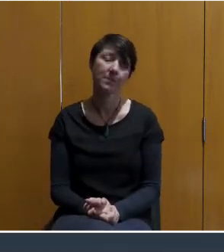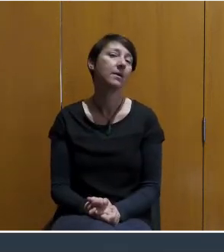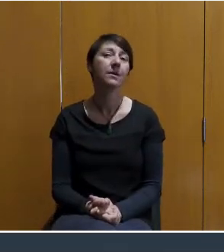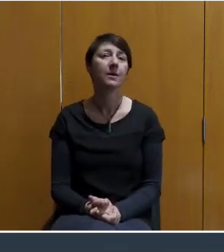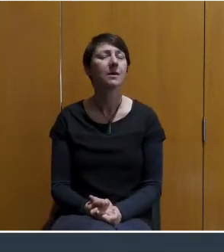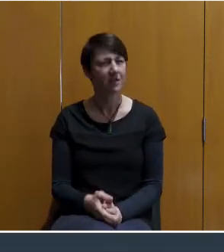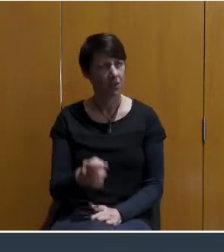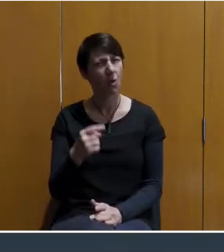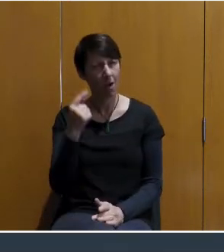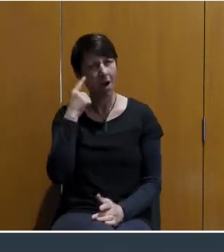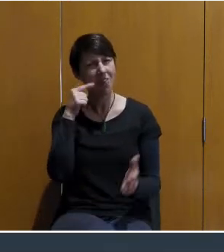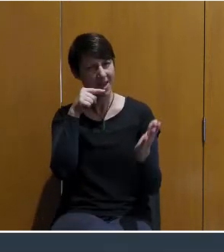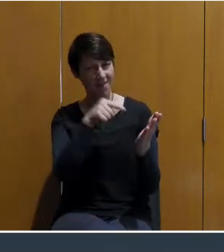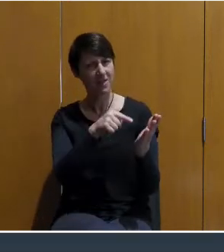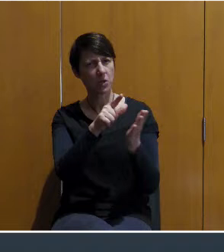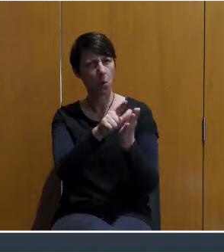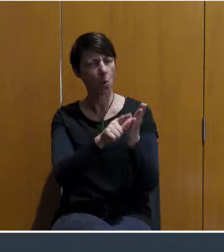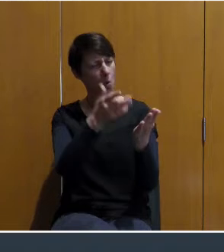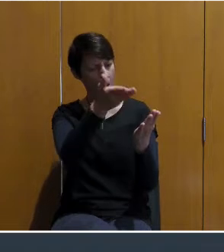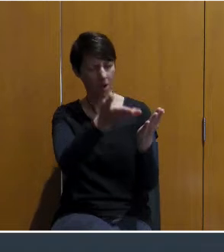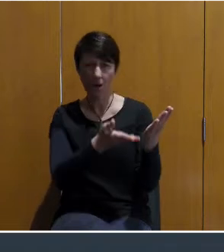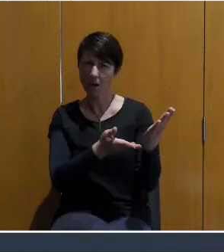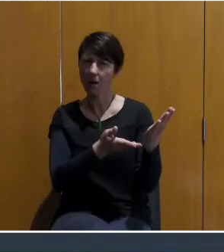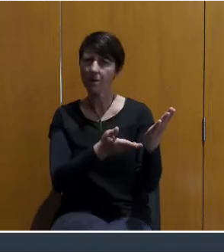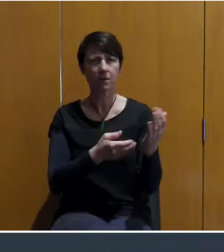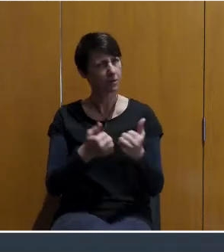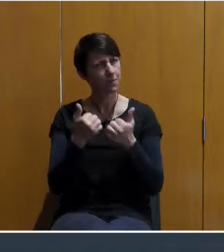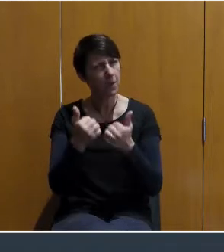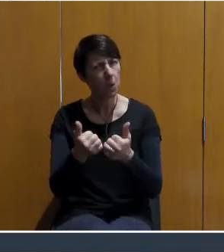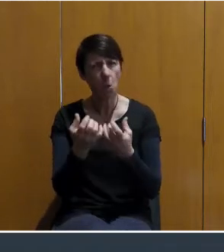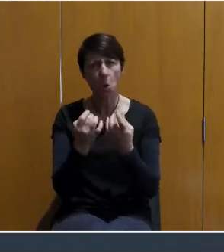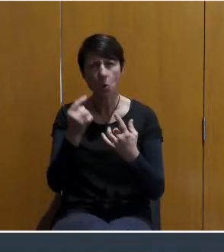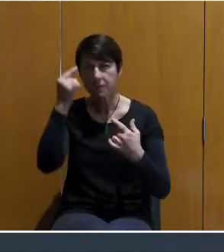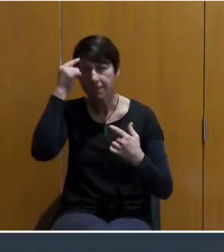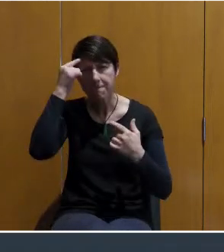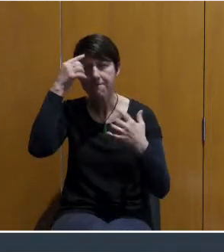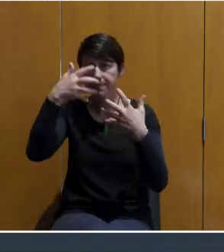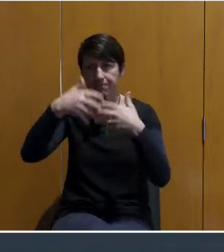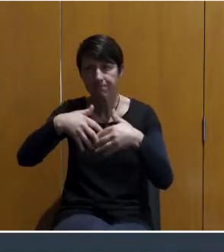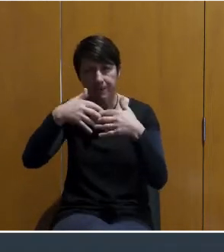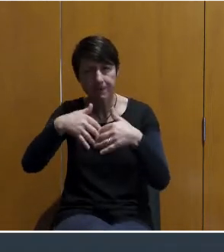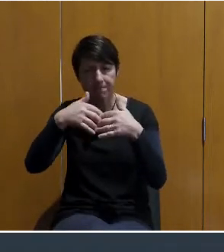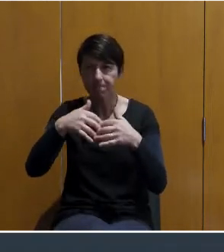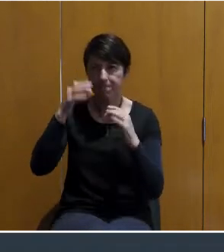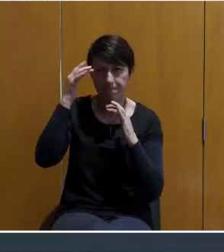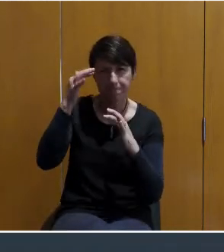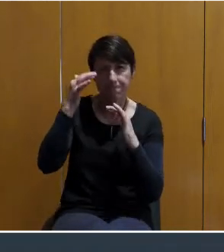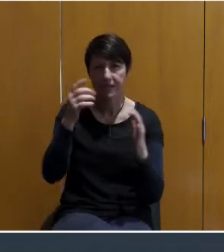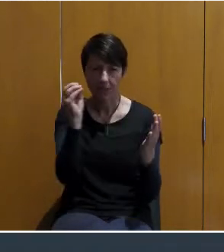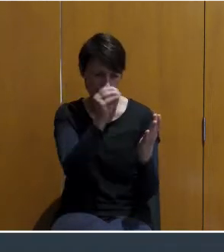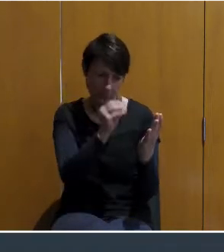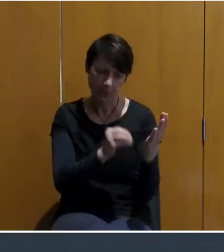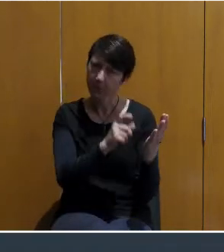well thought out law in the sense that there's something for all in this, as far as I can